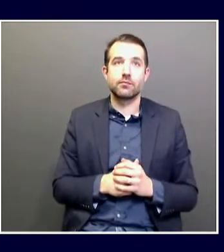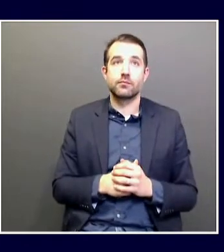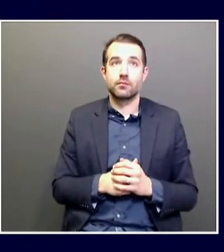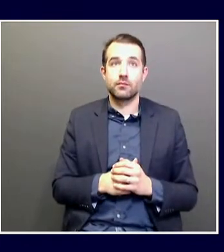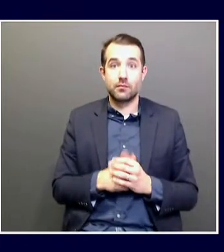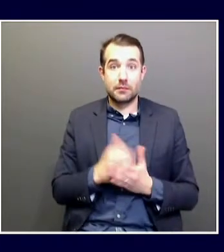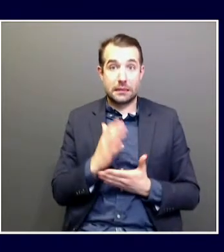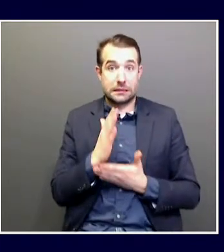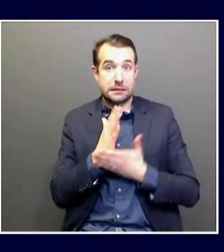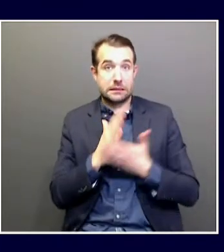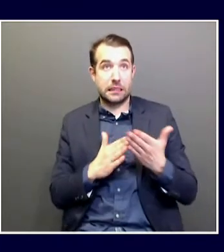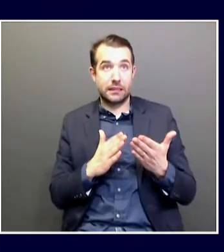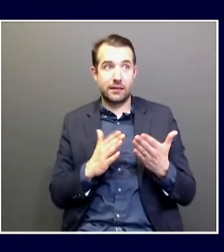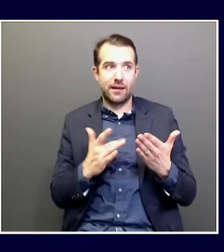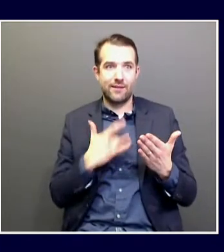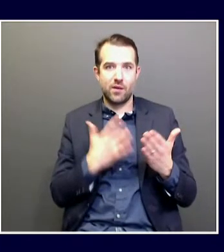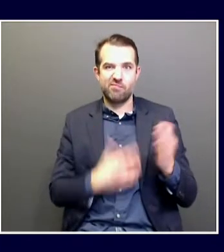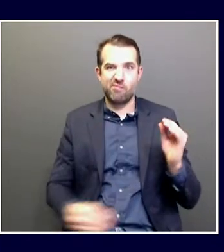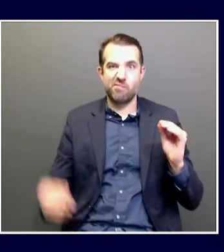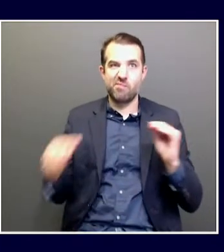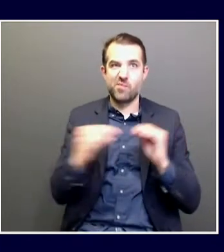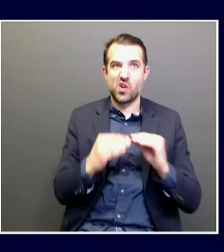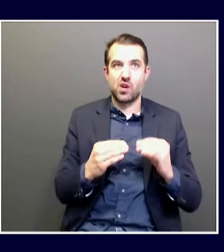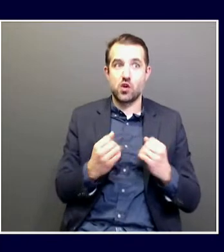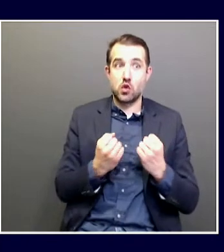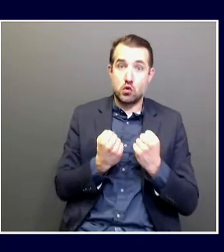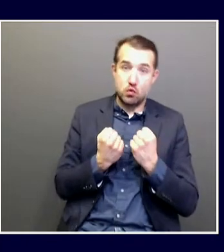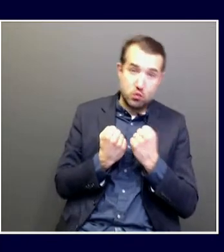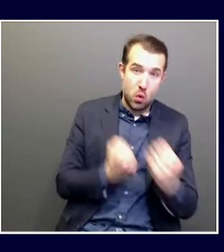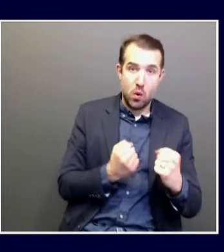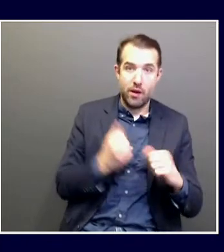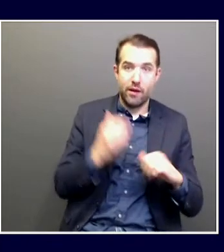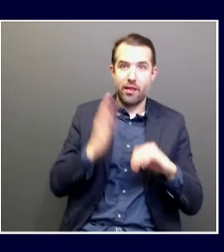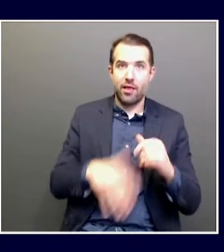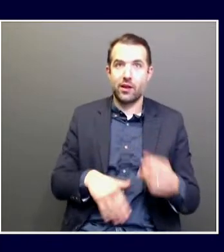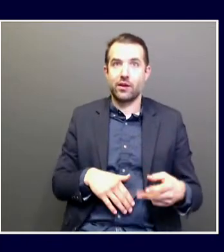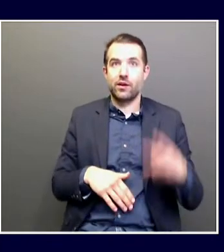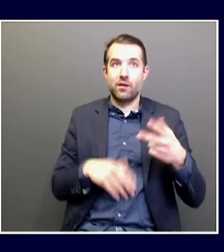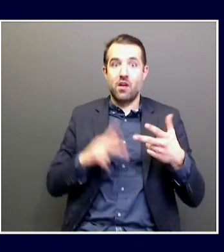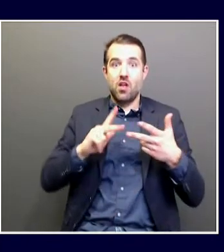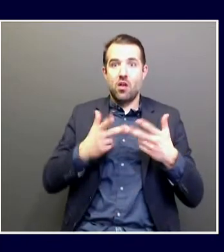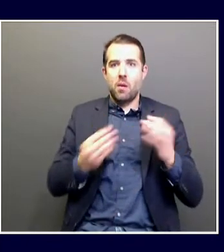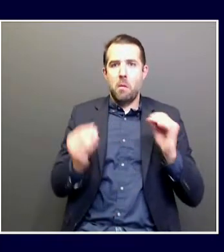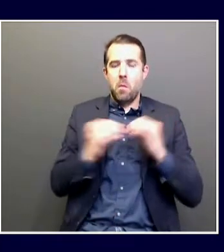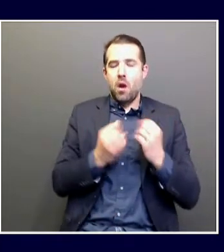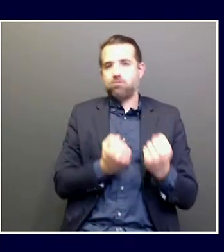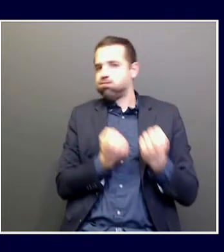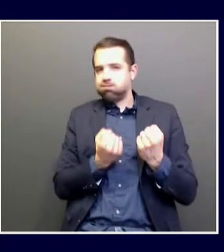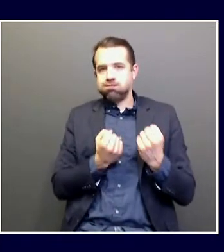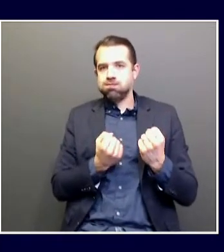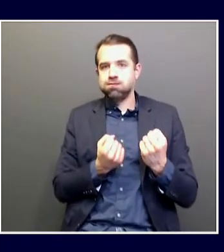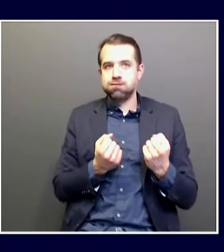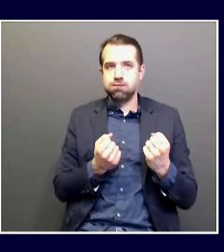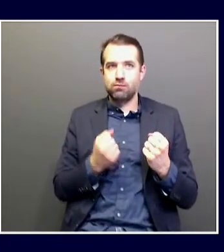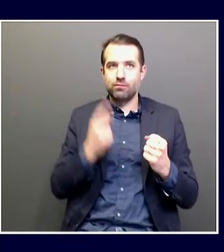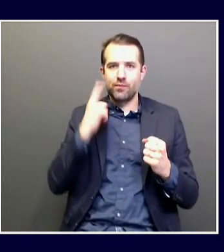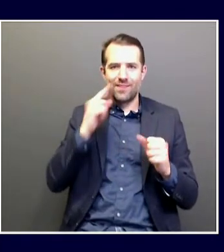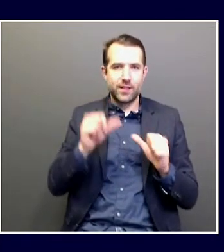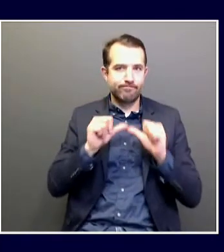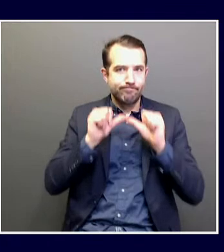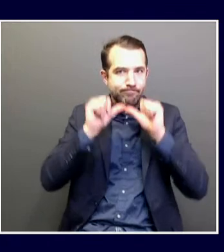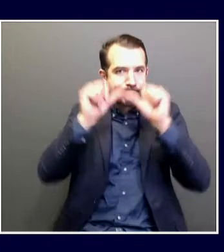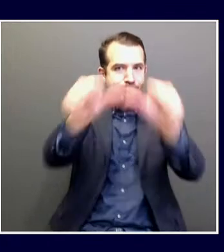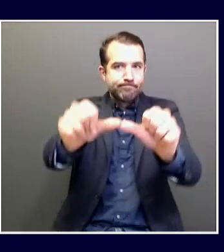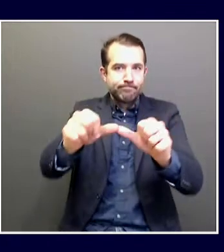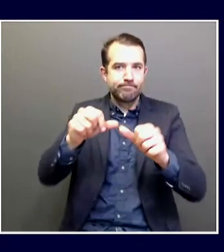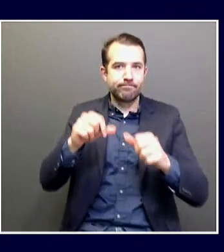before, and then sets you up to be protected for the long haul. So unlike early on in January of this year, December of